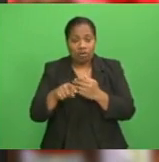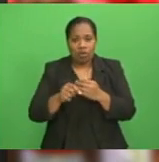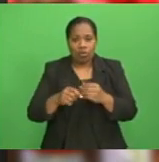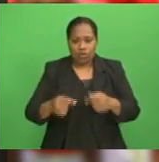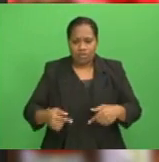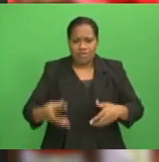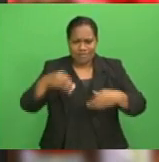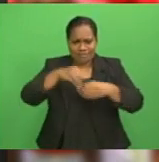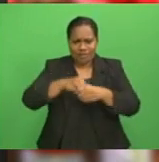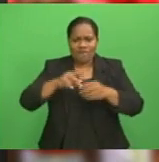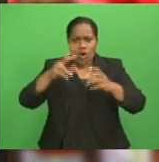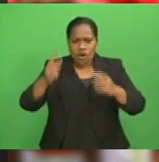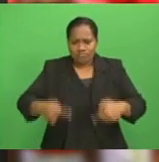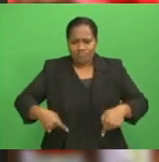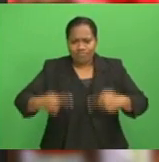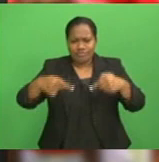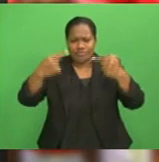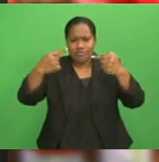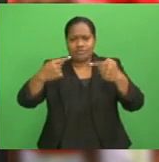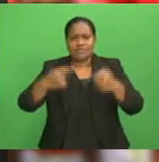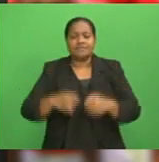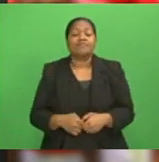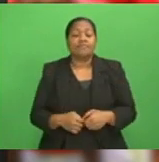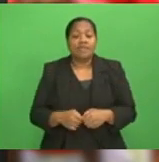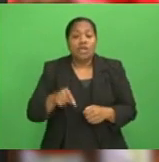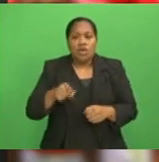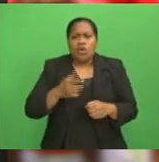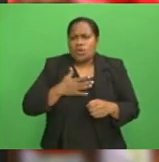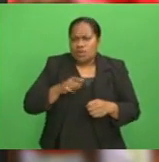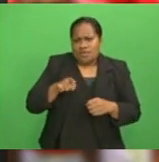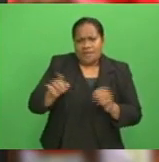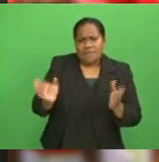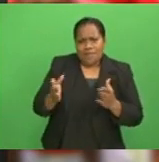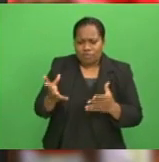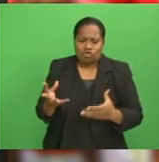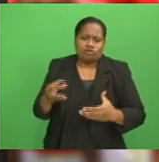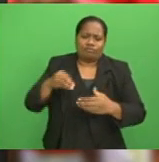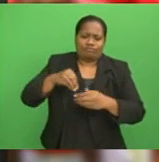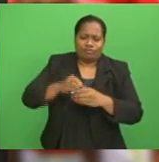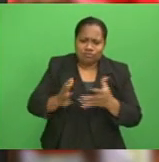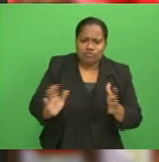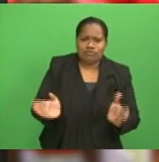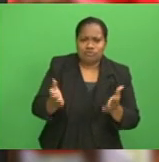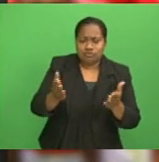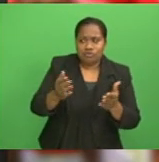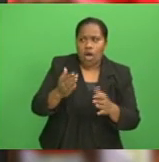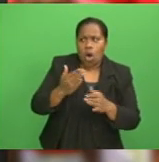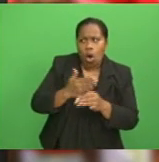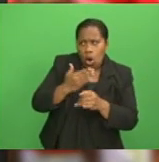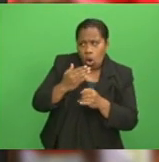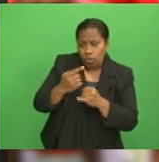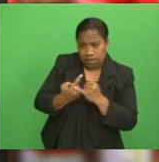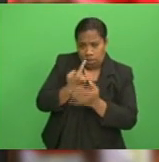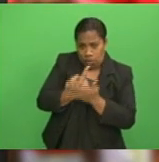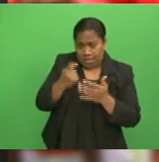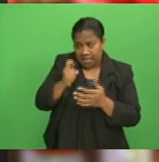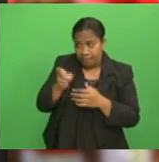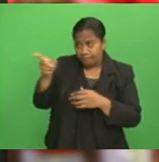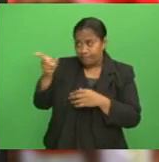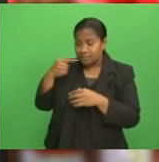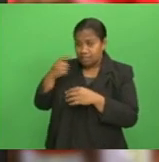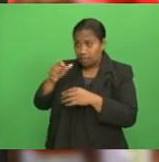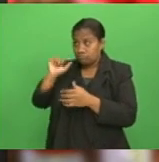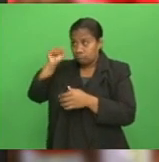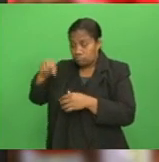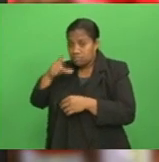the tournament, Rondu is wary of letting his players take the field until and unless the authorities say it's safe to do so.